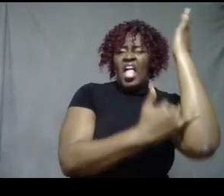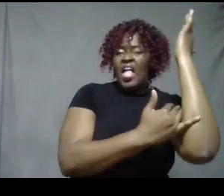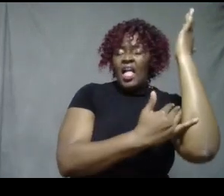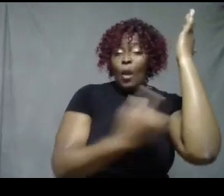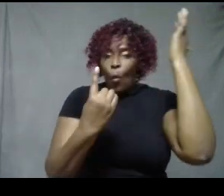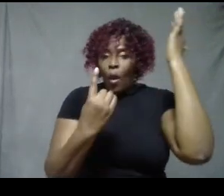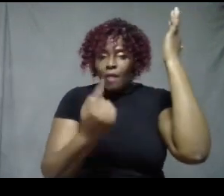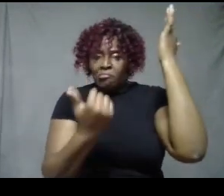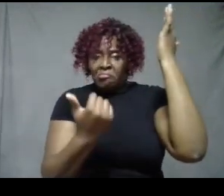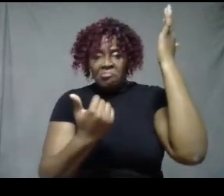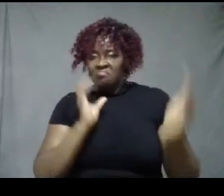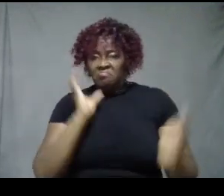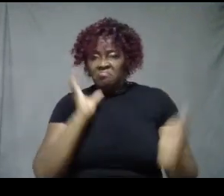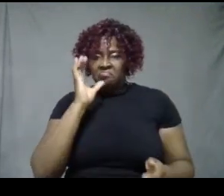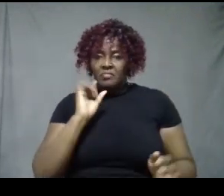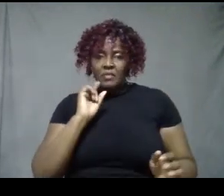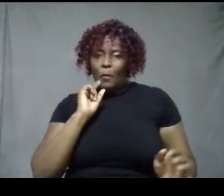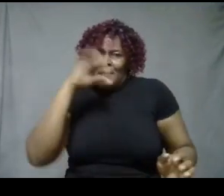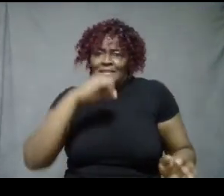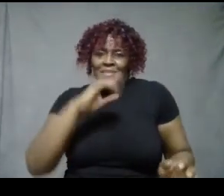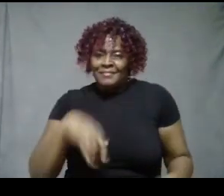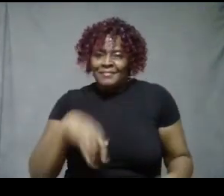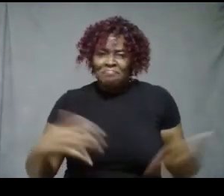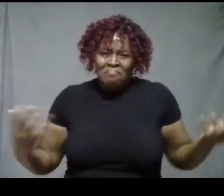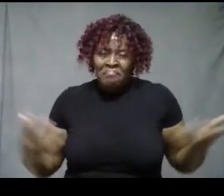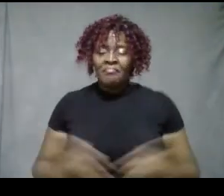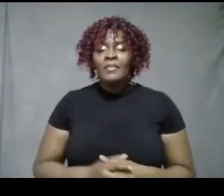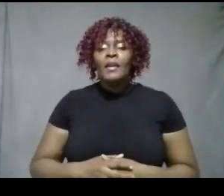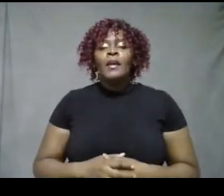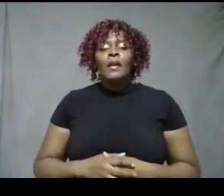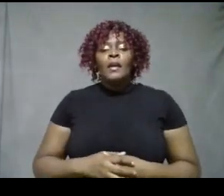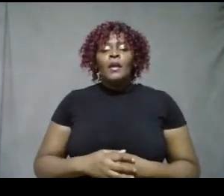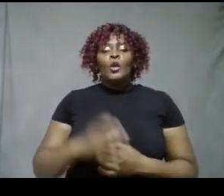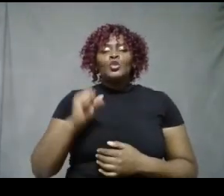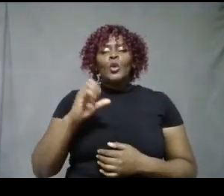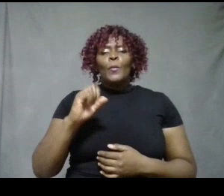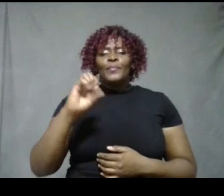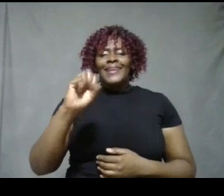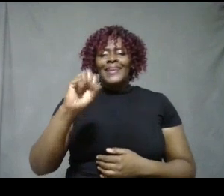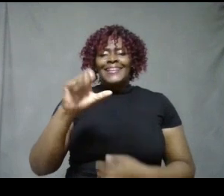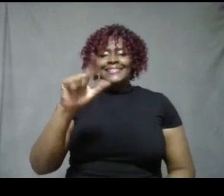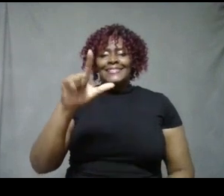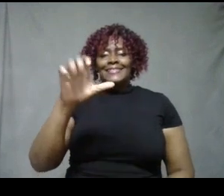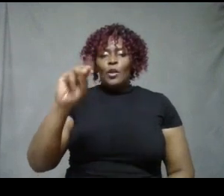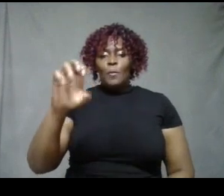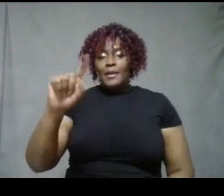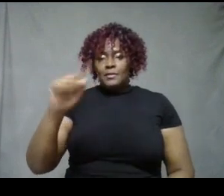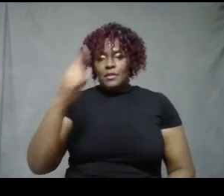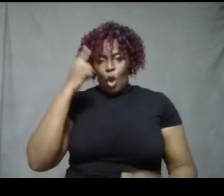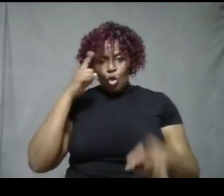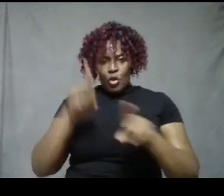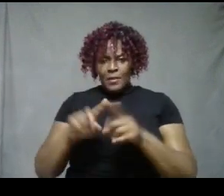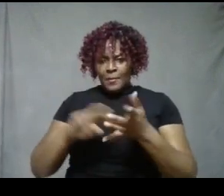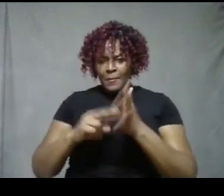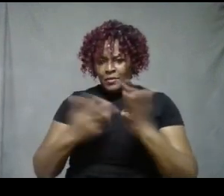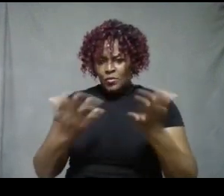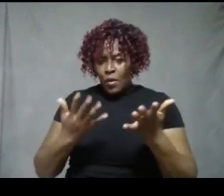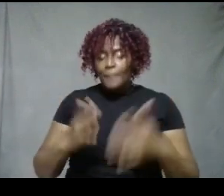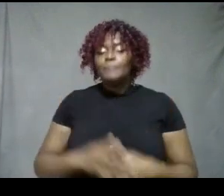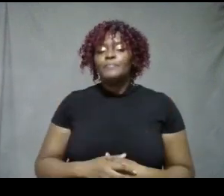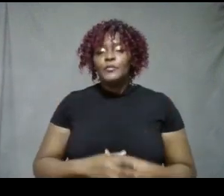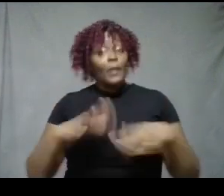case. So what does the settlement agreement provide? These are the important features of it. Of course, it has all